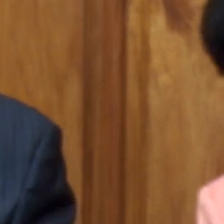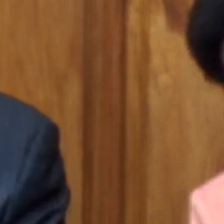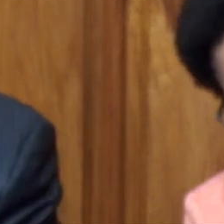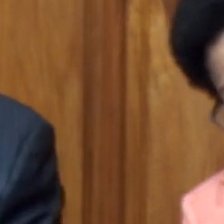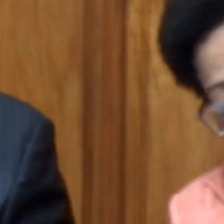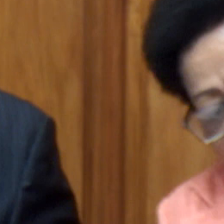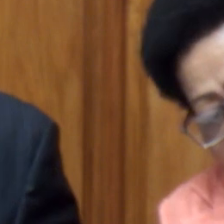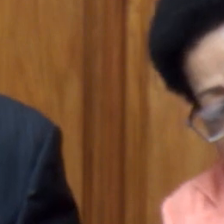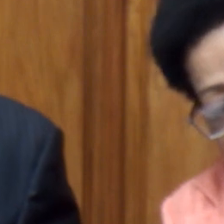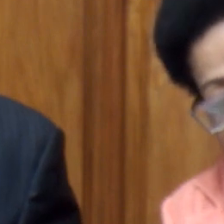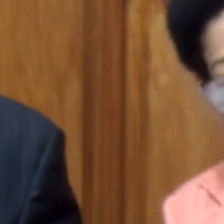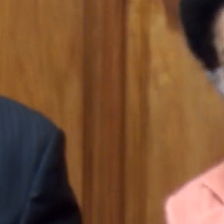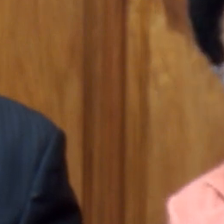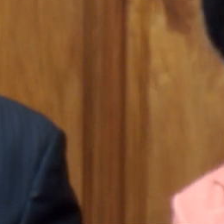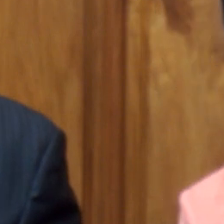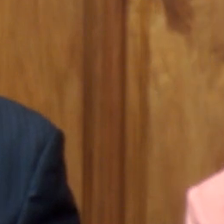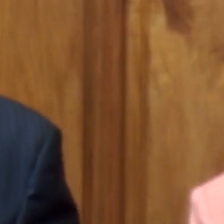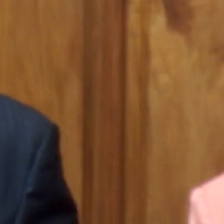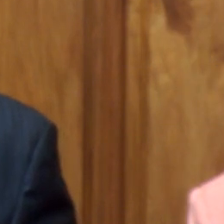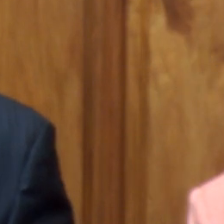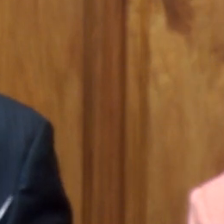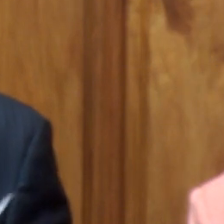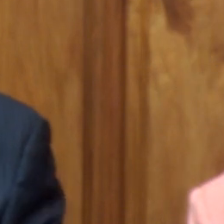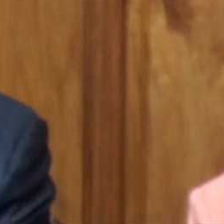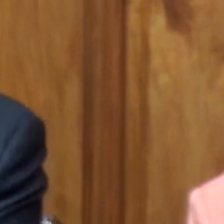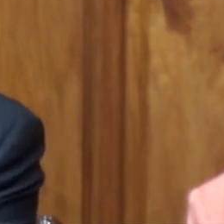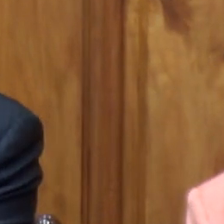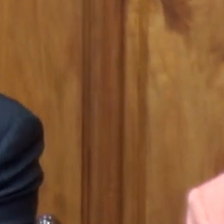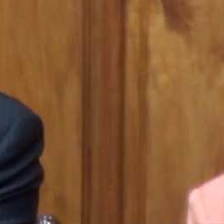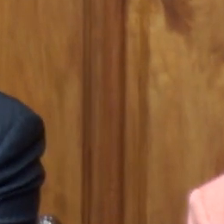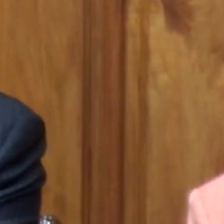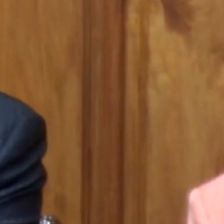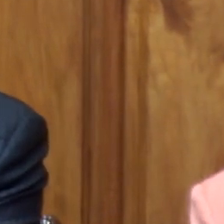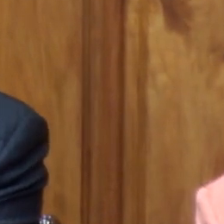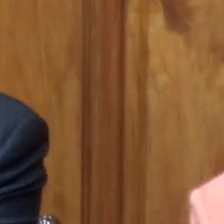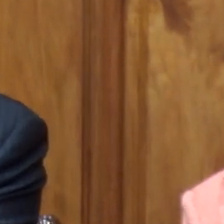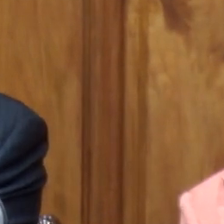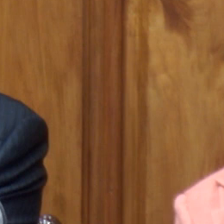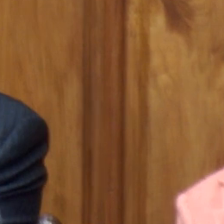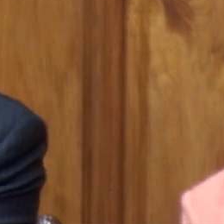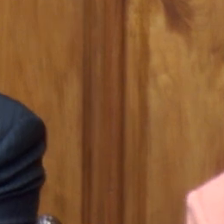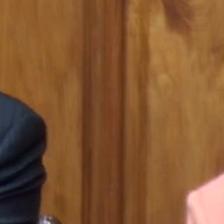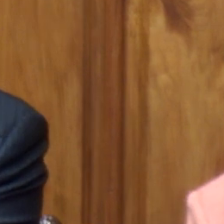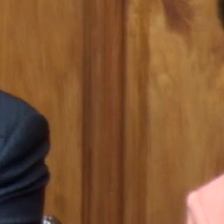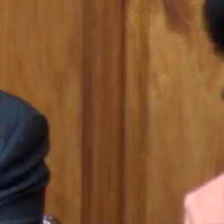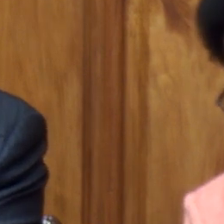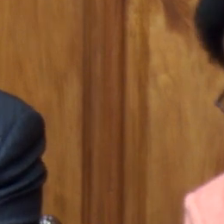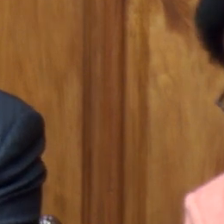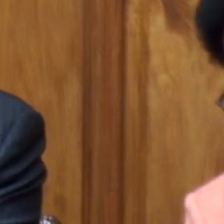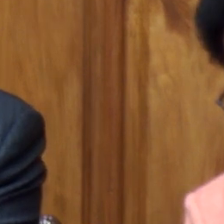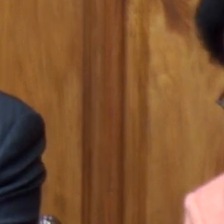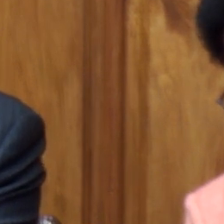them idiots. I will just say that is incredibly idiotic. Incredibly idiotic. That is